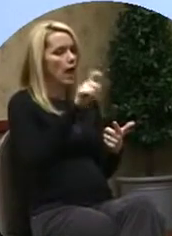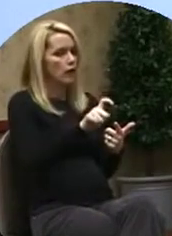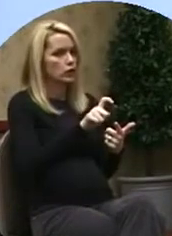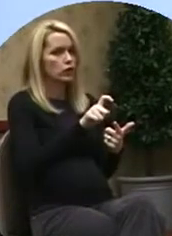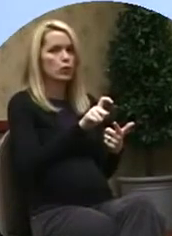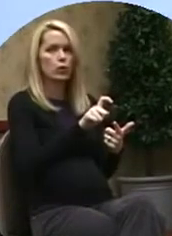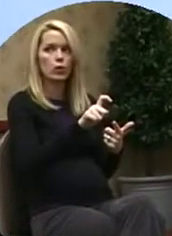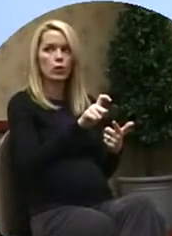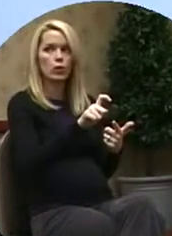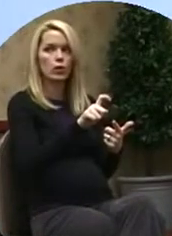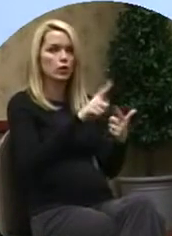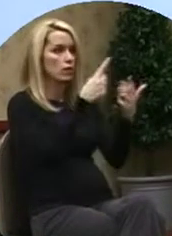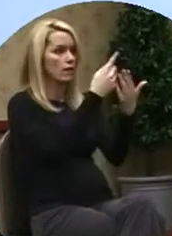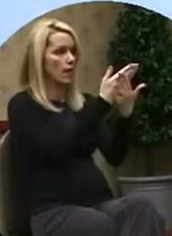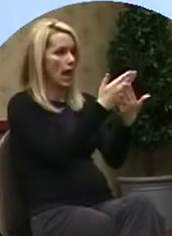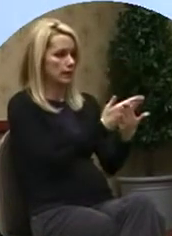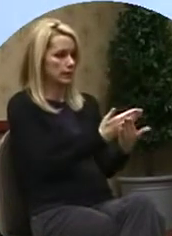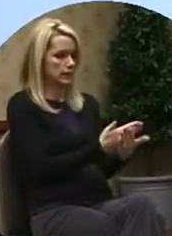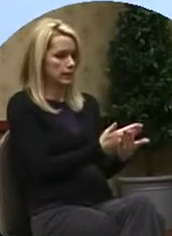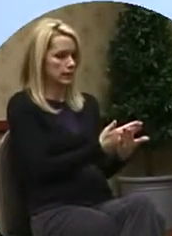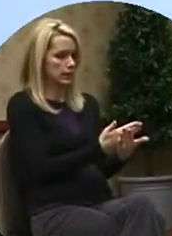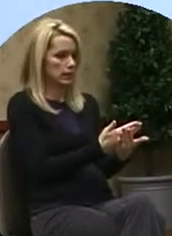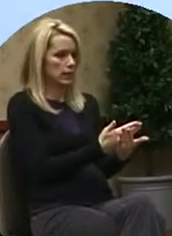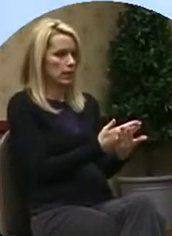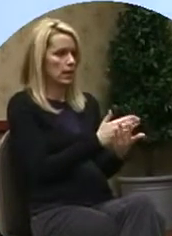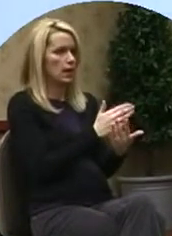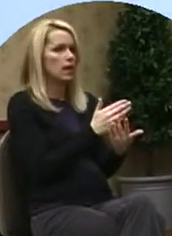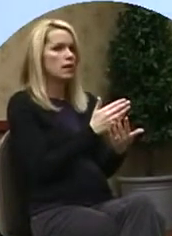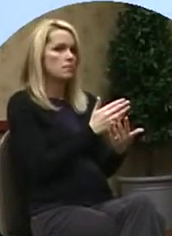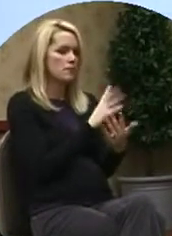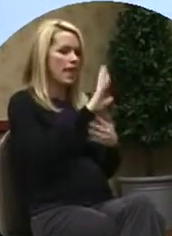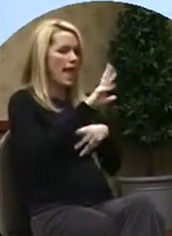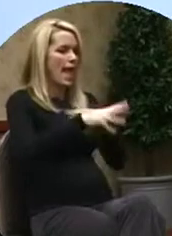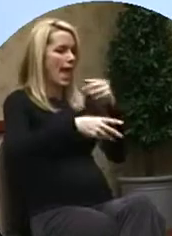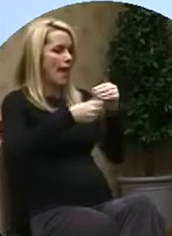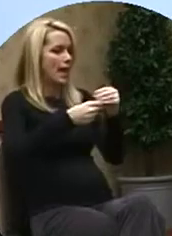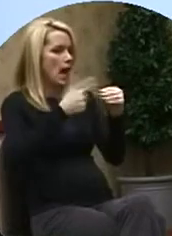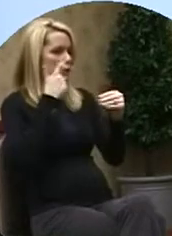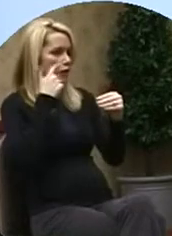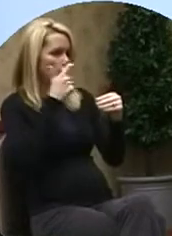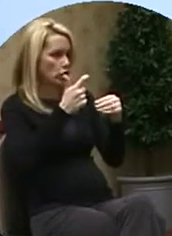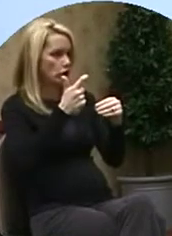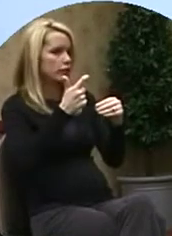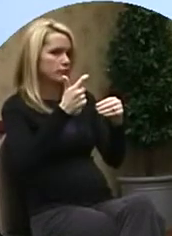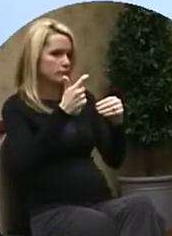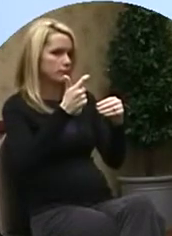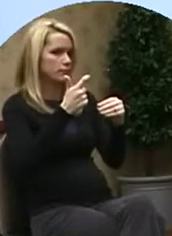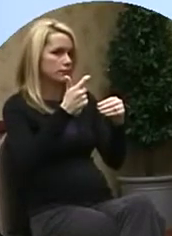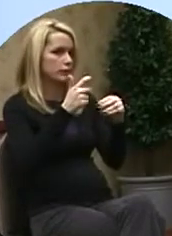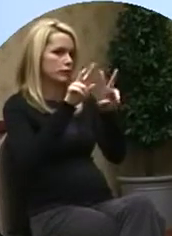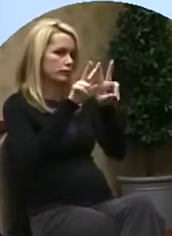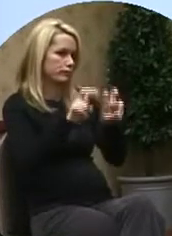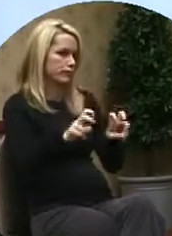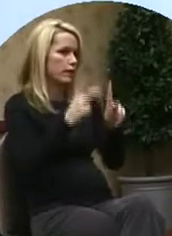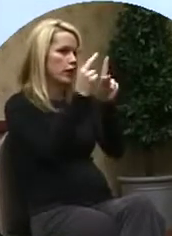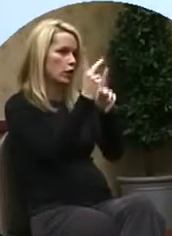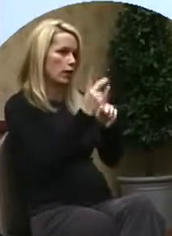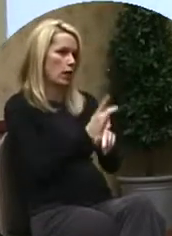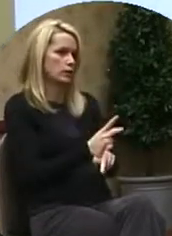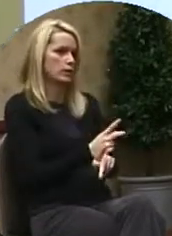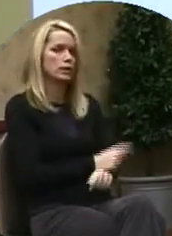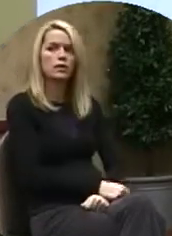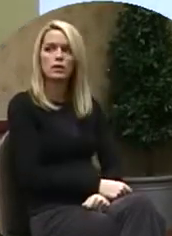from this, doing the facts, to adding some observational components to it. Okay?